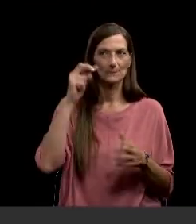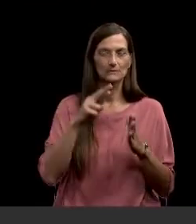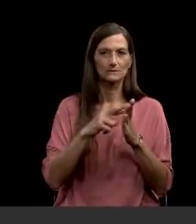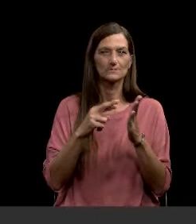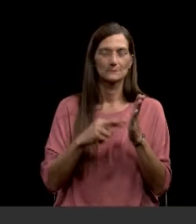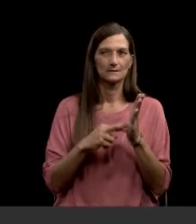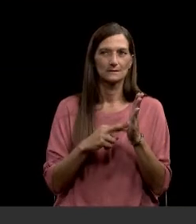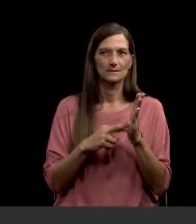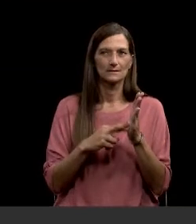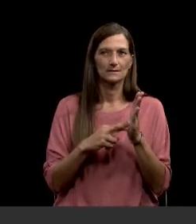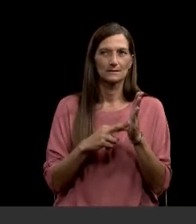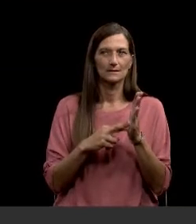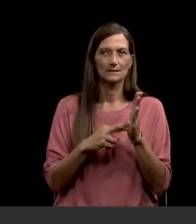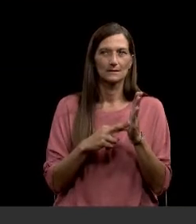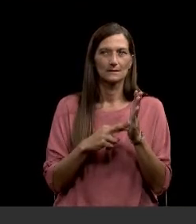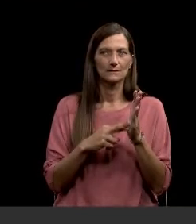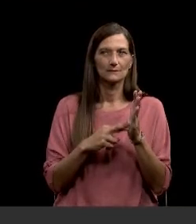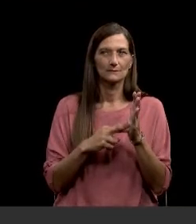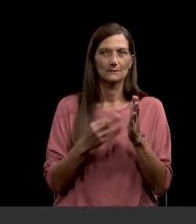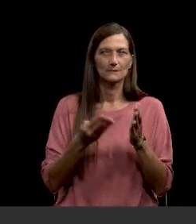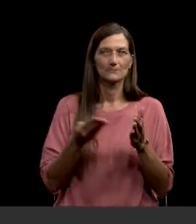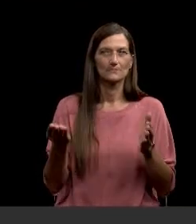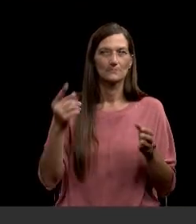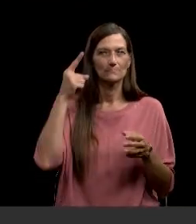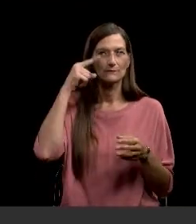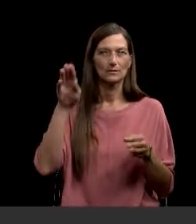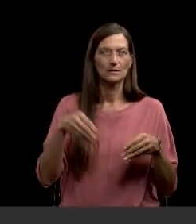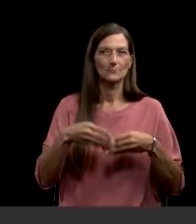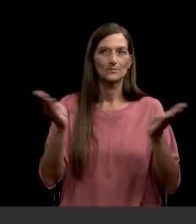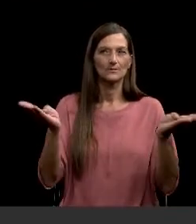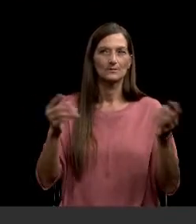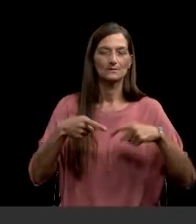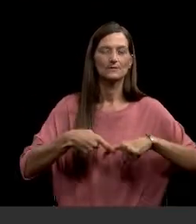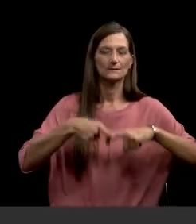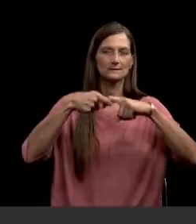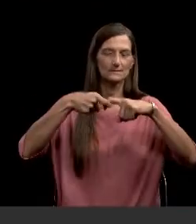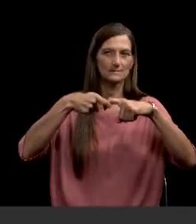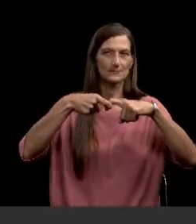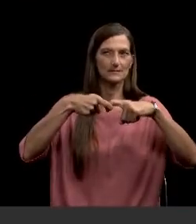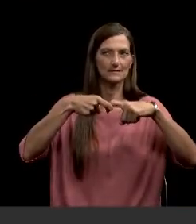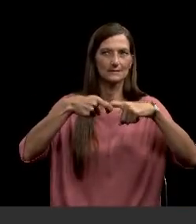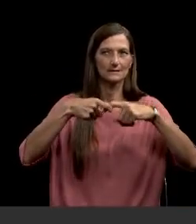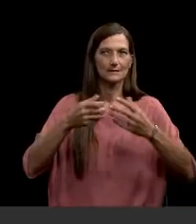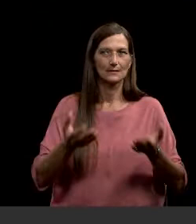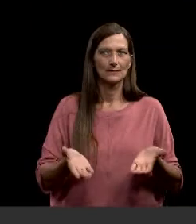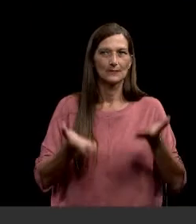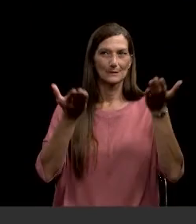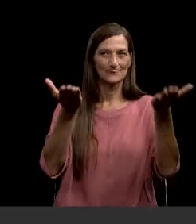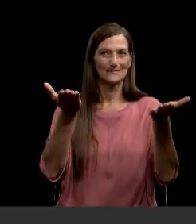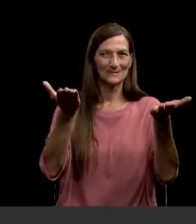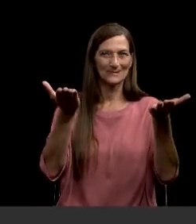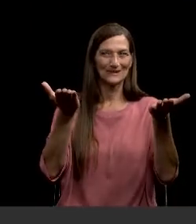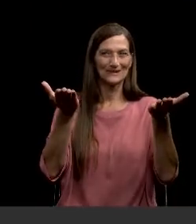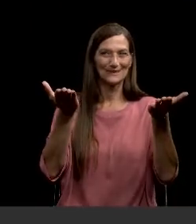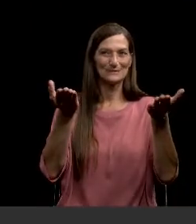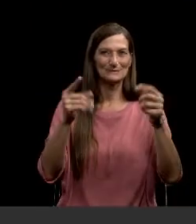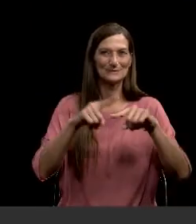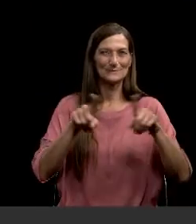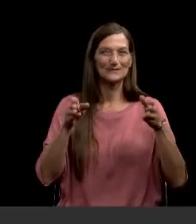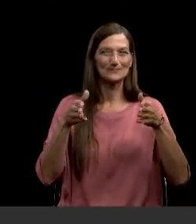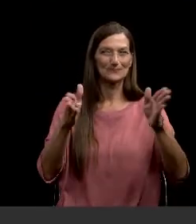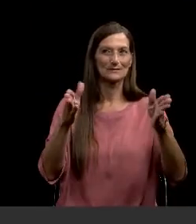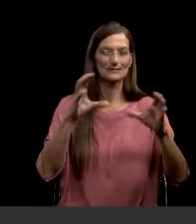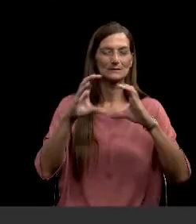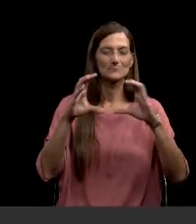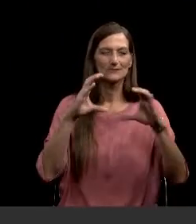must offer alternative methods of communications with their public officials. This includes public comment on agenda items. In an effort to